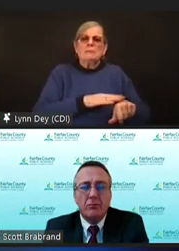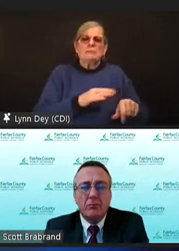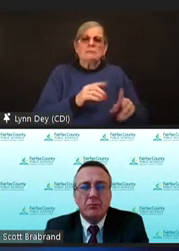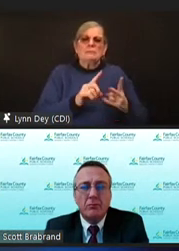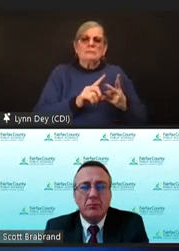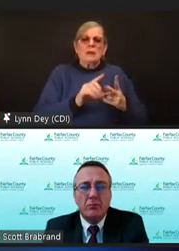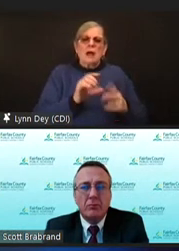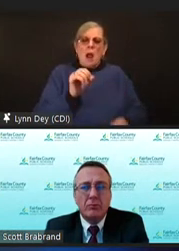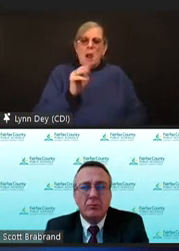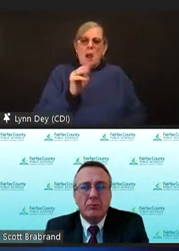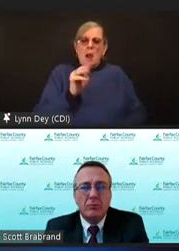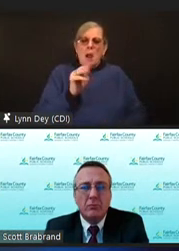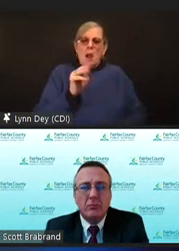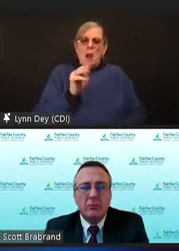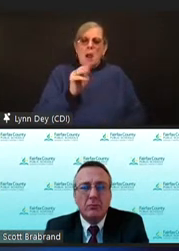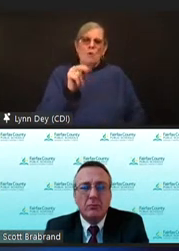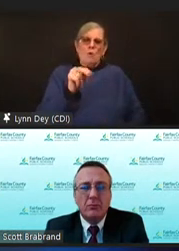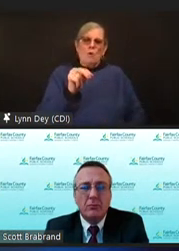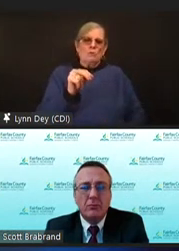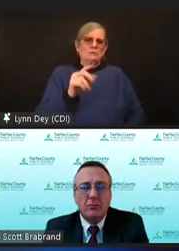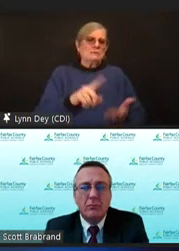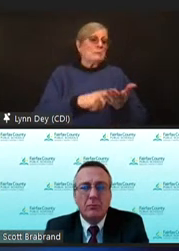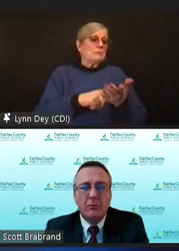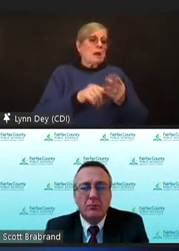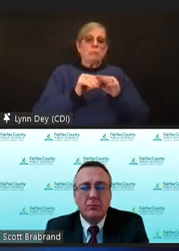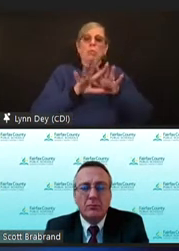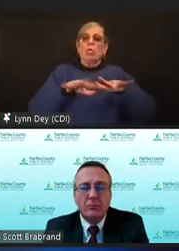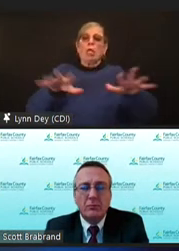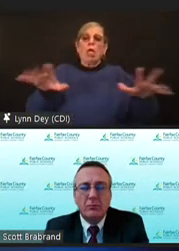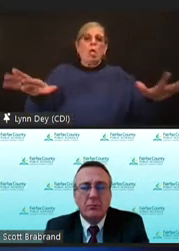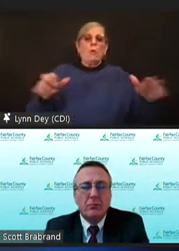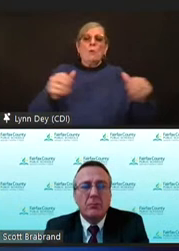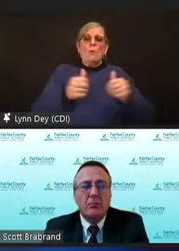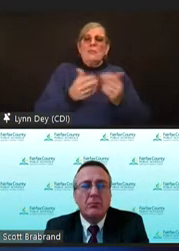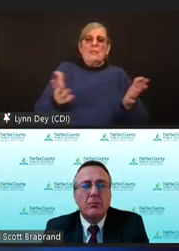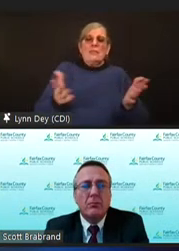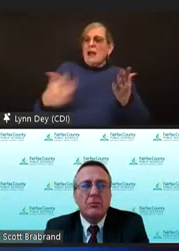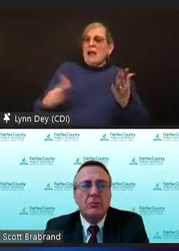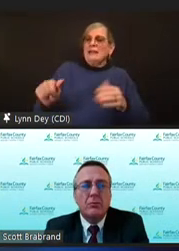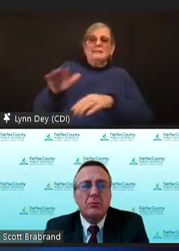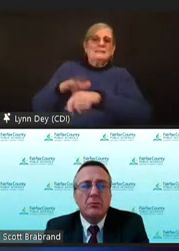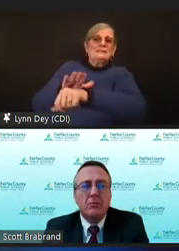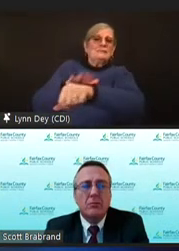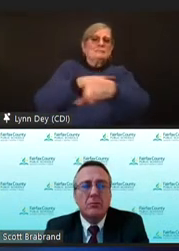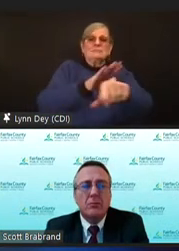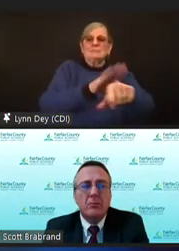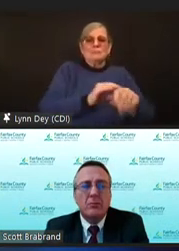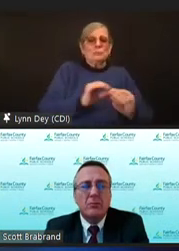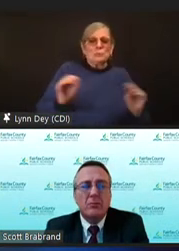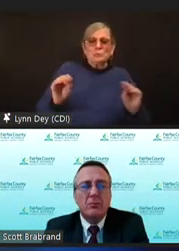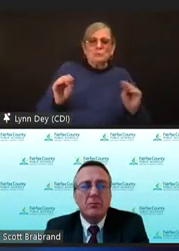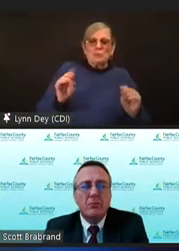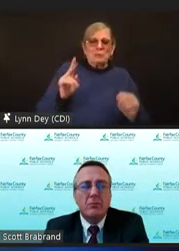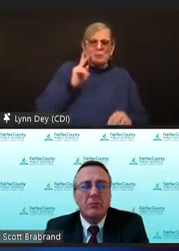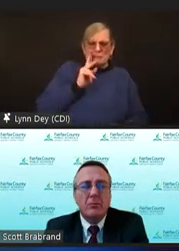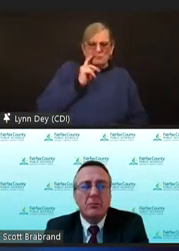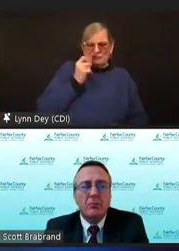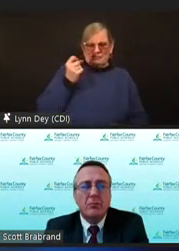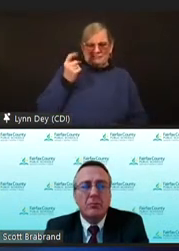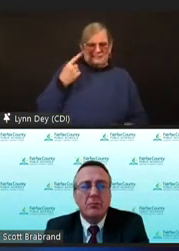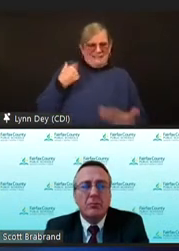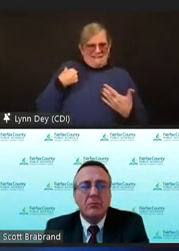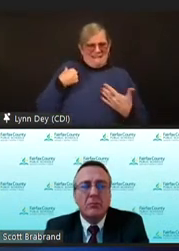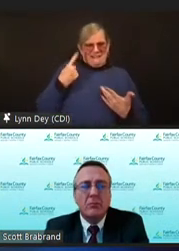before symptoms start. And it's just hard for people to grasp this concept that there are sick people out